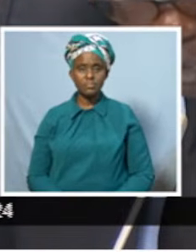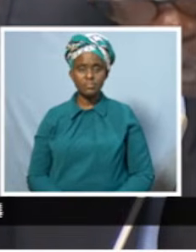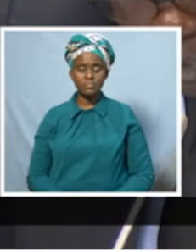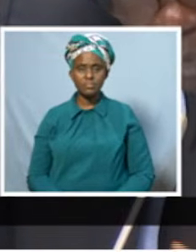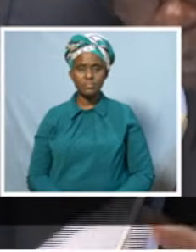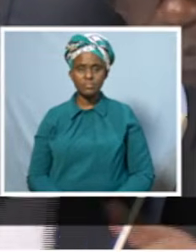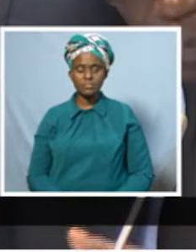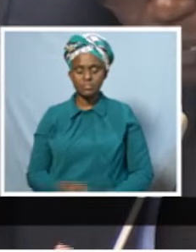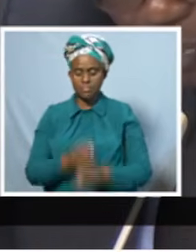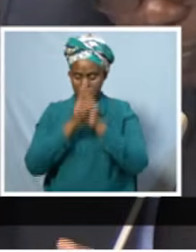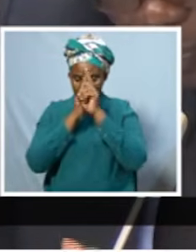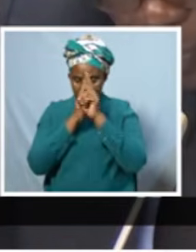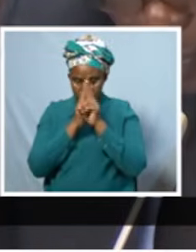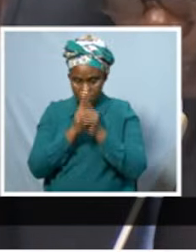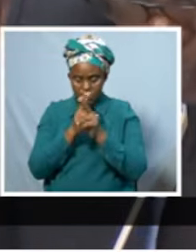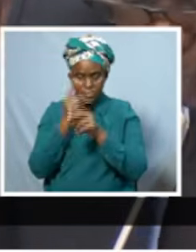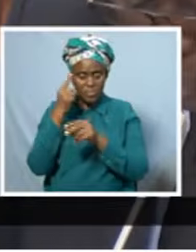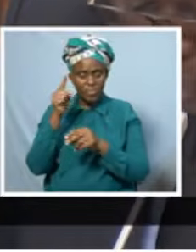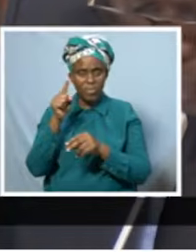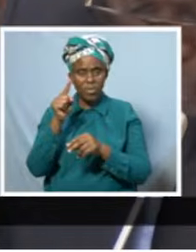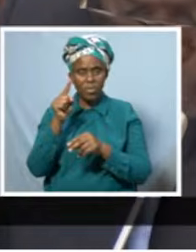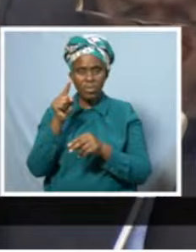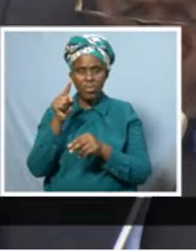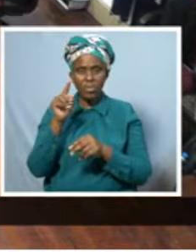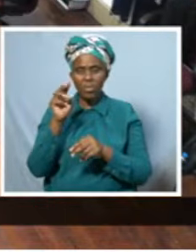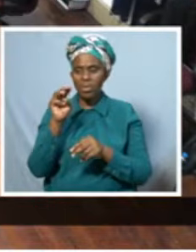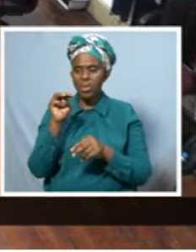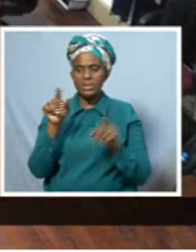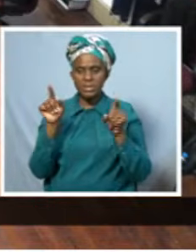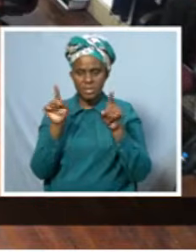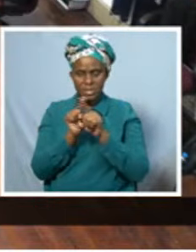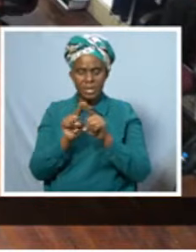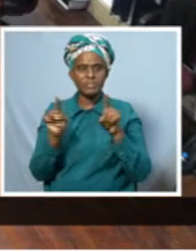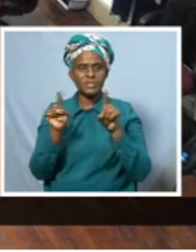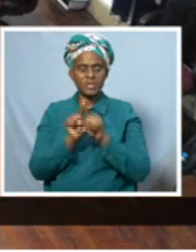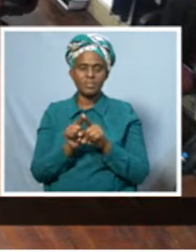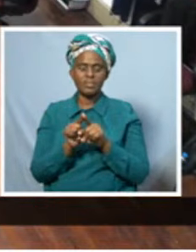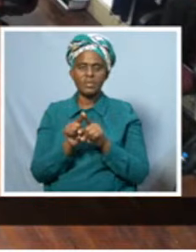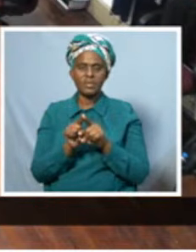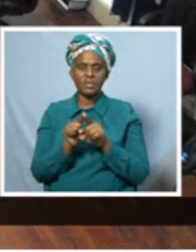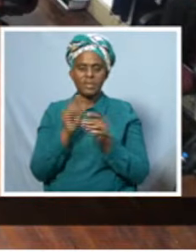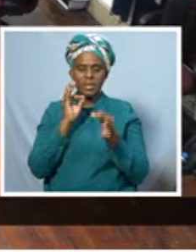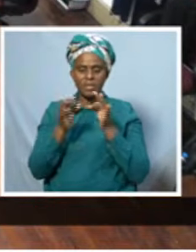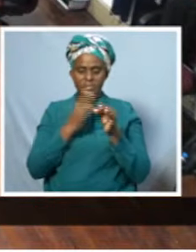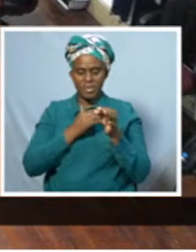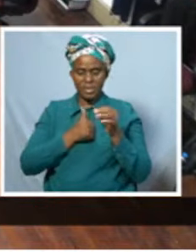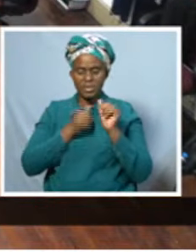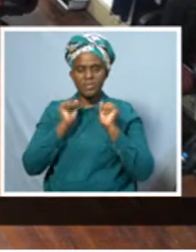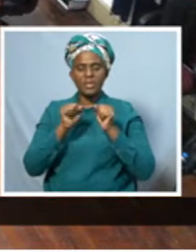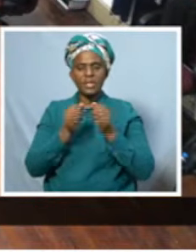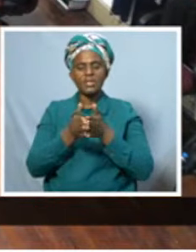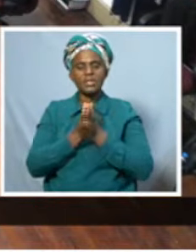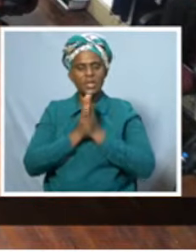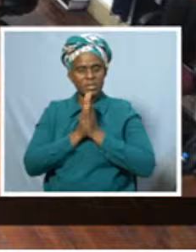Honorable for Mpumbwe. Thank you. On the same one, if I may ask, from